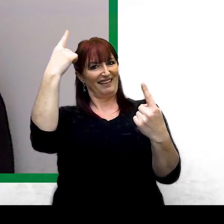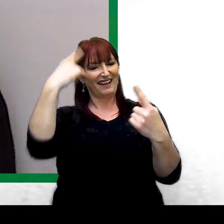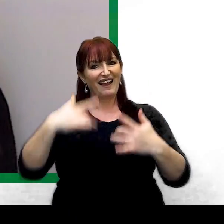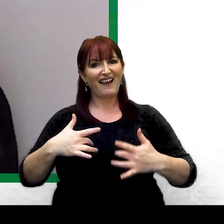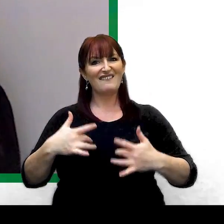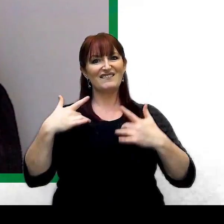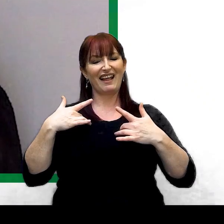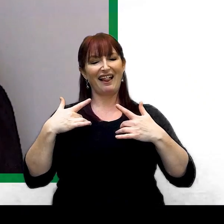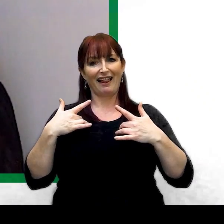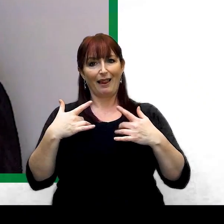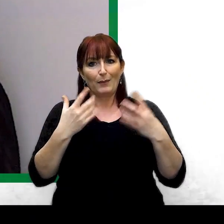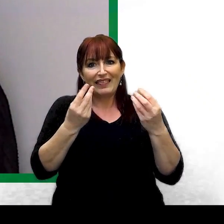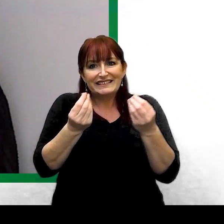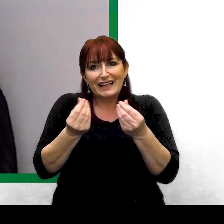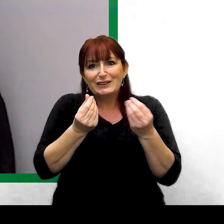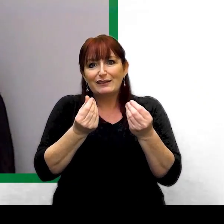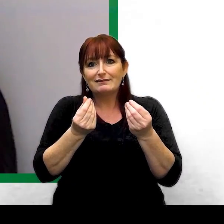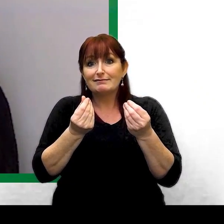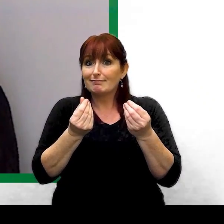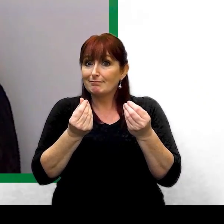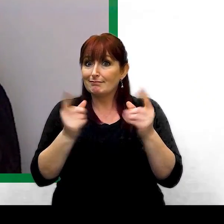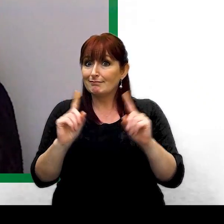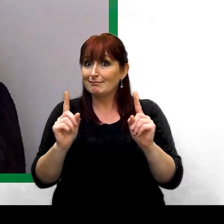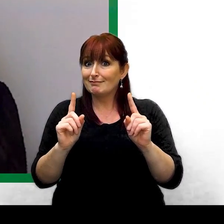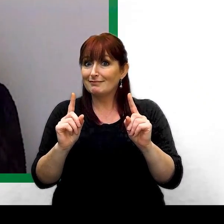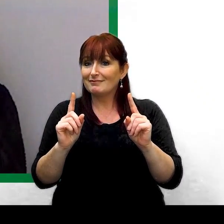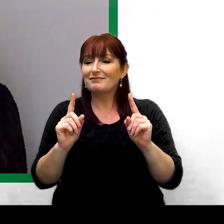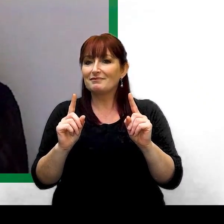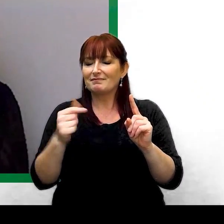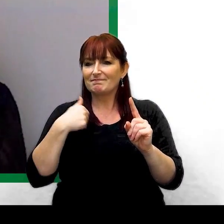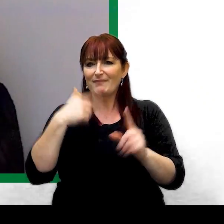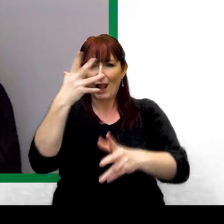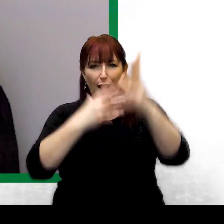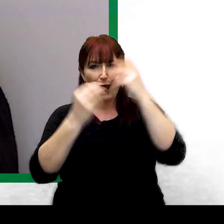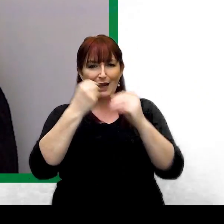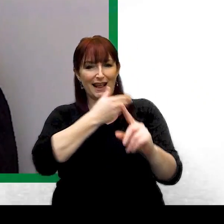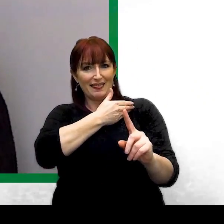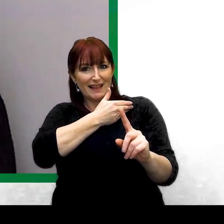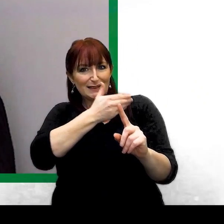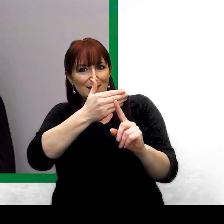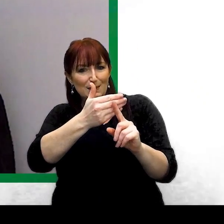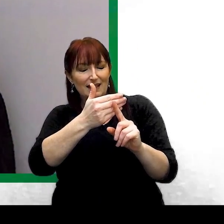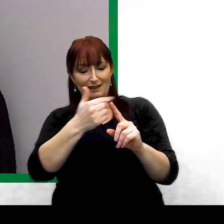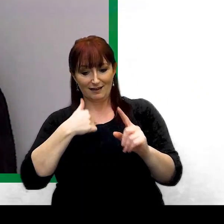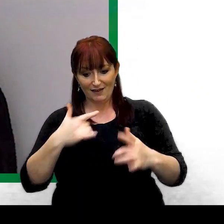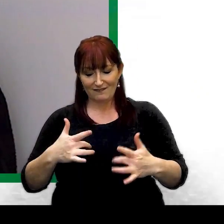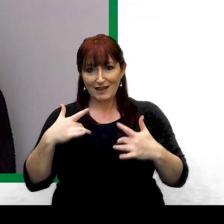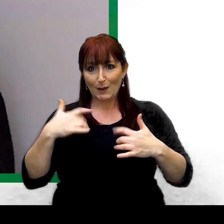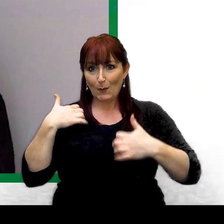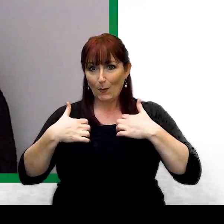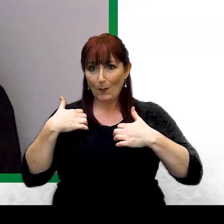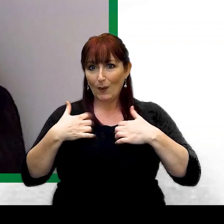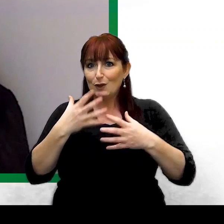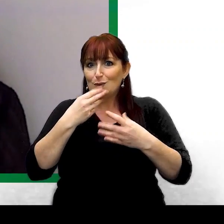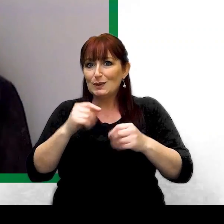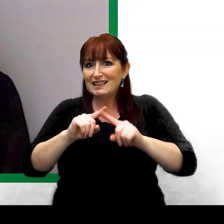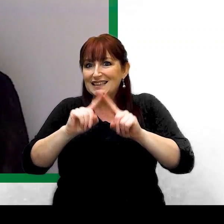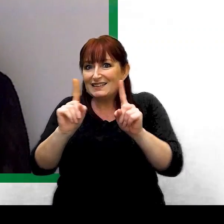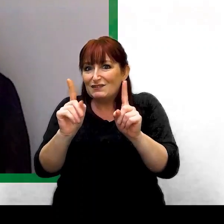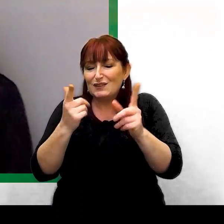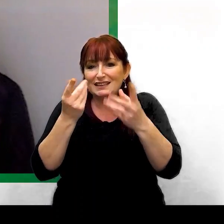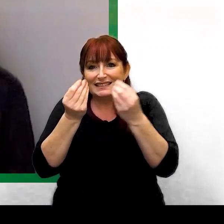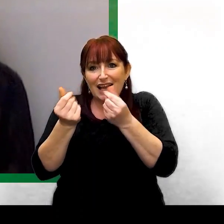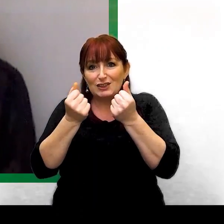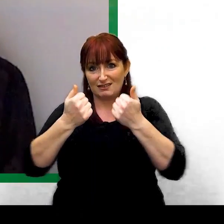textures? Learning about texture this week has inspired me to try and use different texture in my own art. I've explored finding